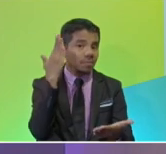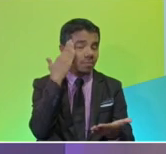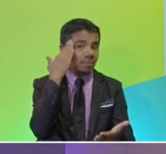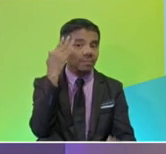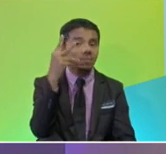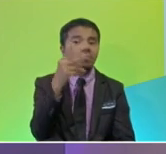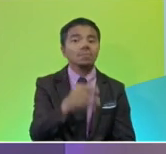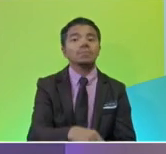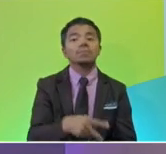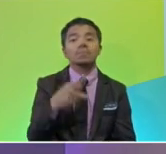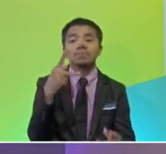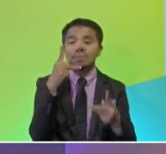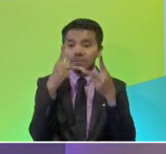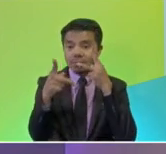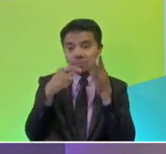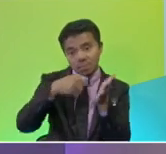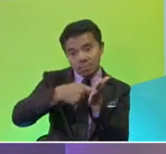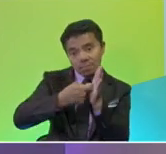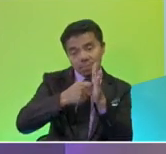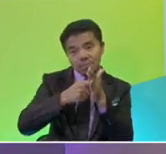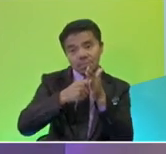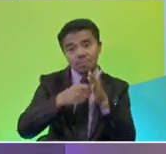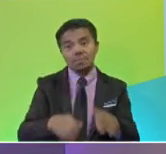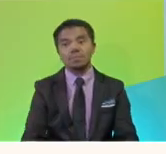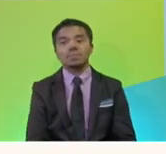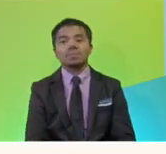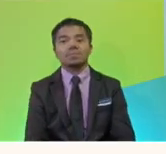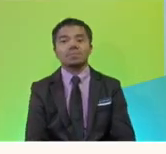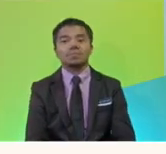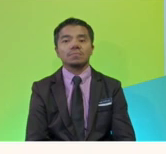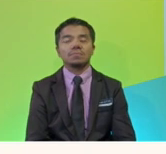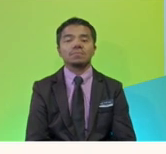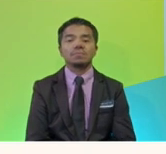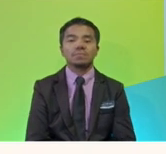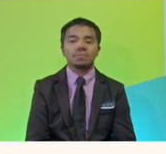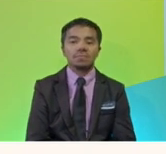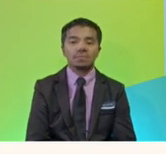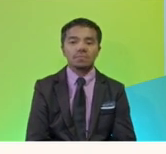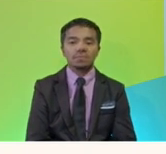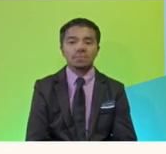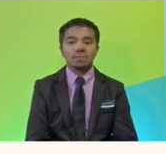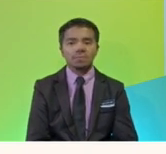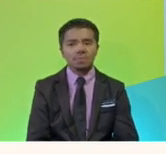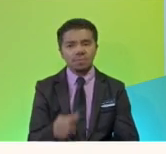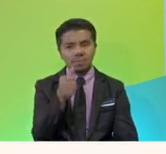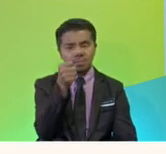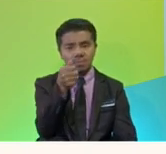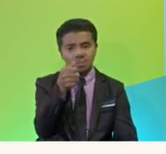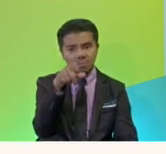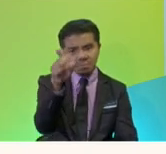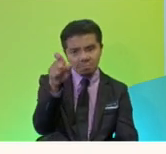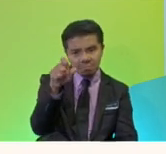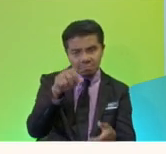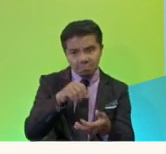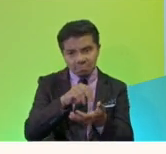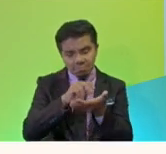distractor. Okay. So once you have identified the answers, okay, you need to justify whether this is the